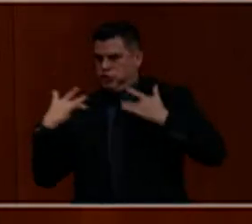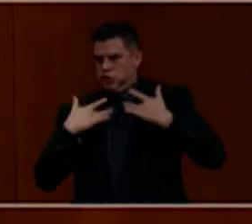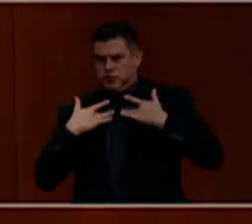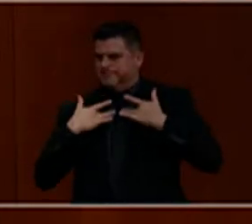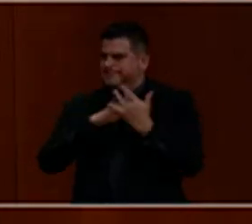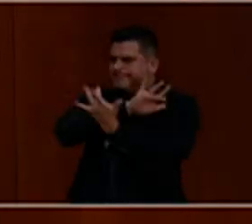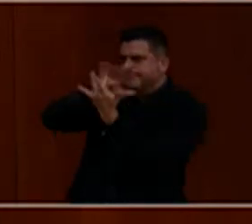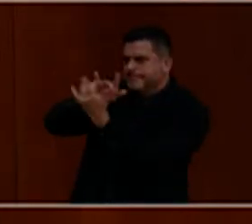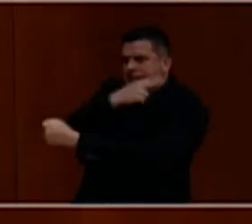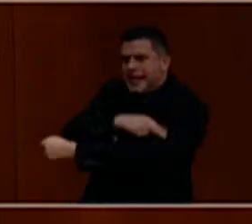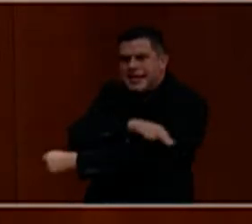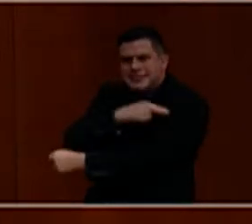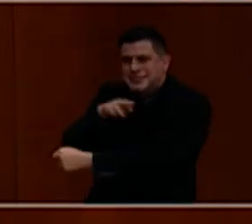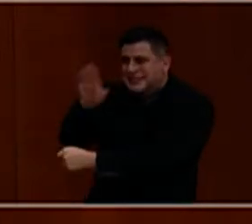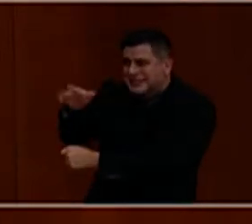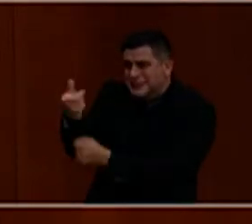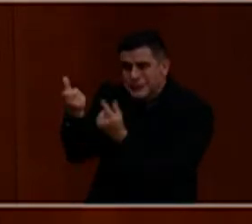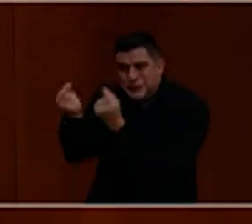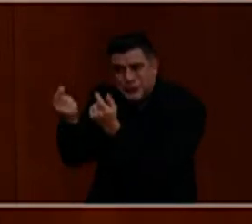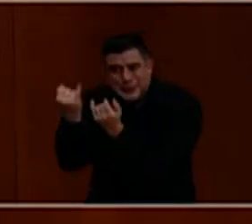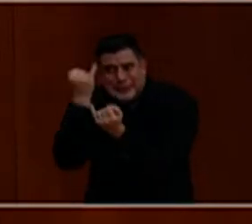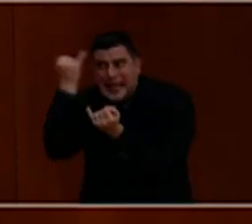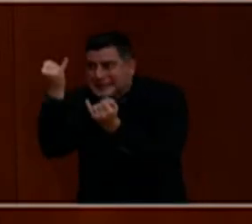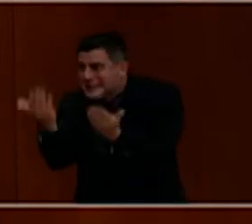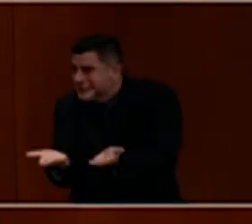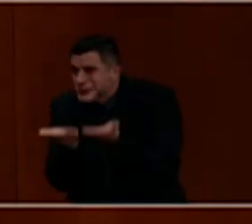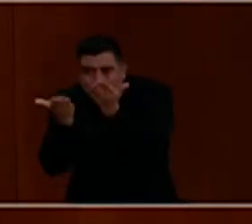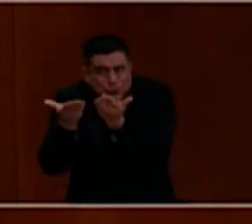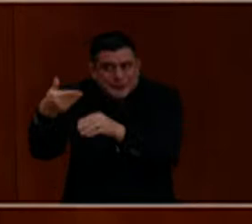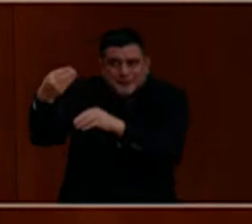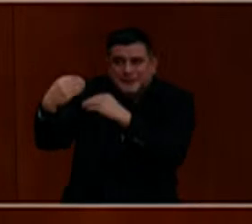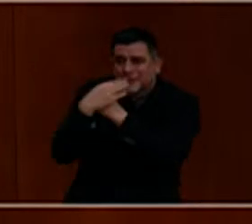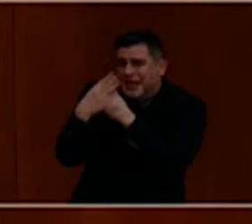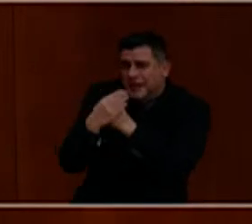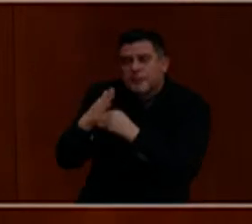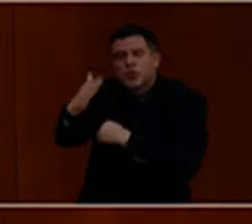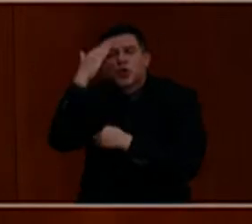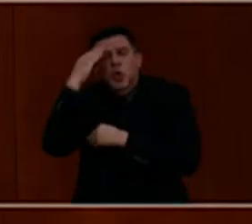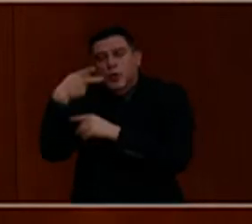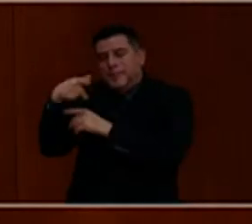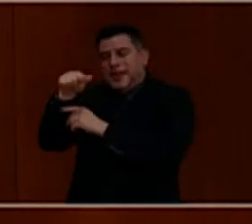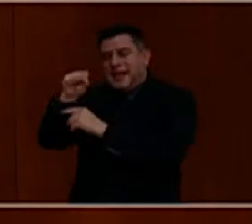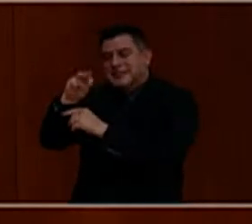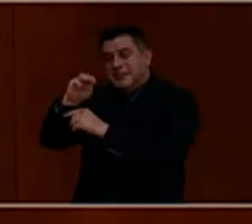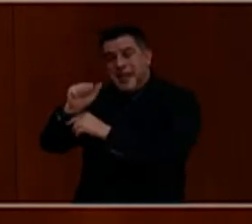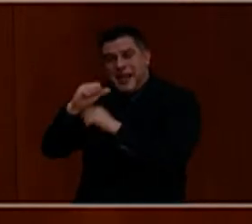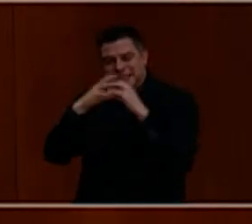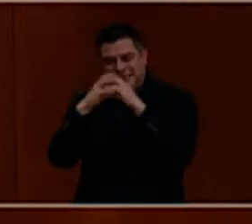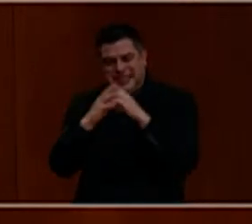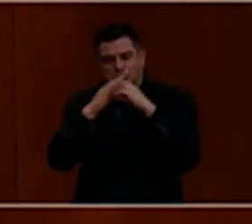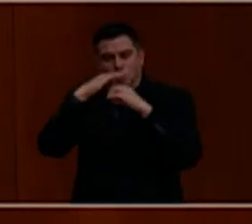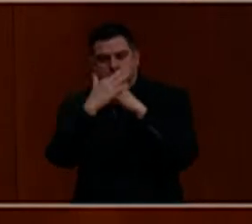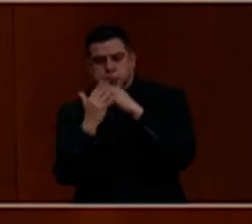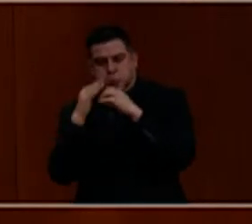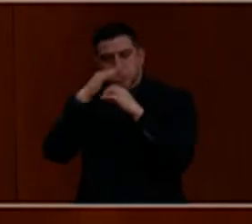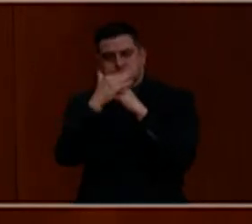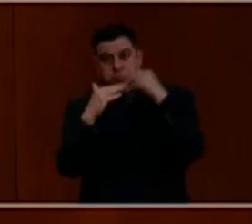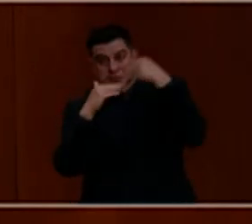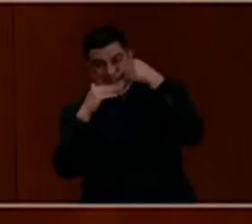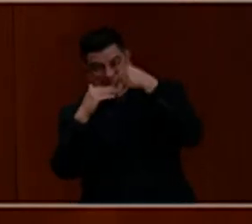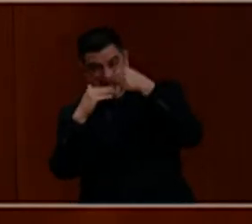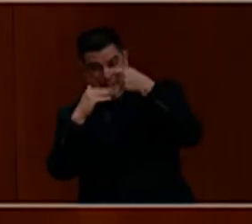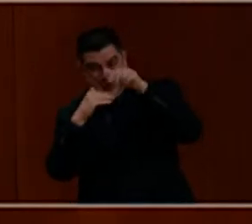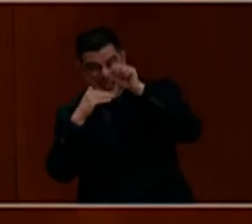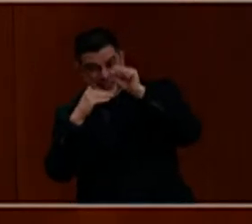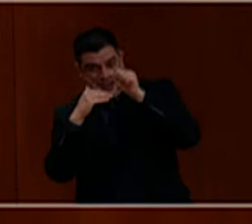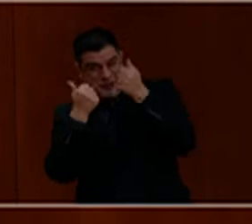convalescent plasma. It was still kind of new at that time for our area. In fact, we were the first ones to do that, and the first ones to donate at the